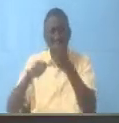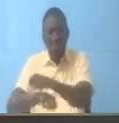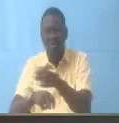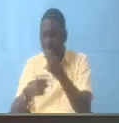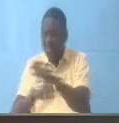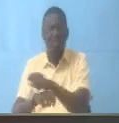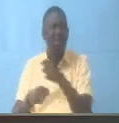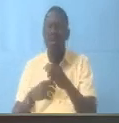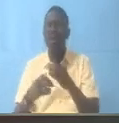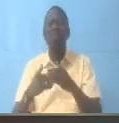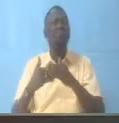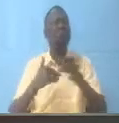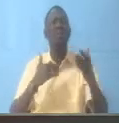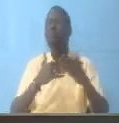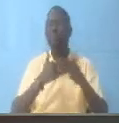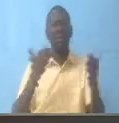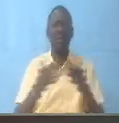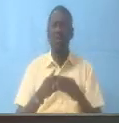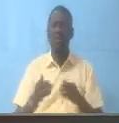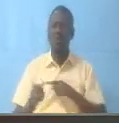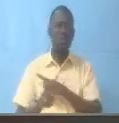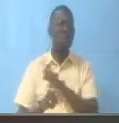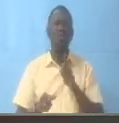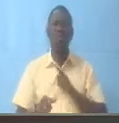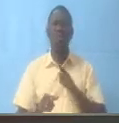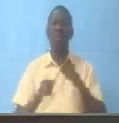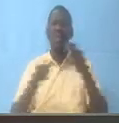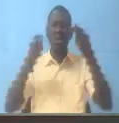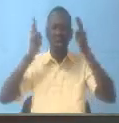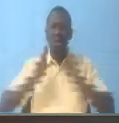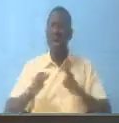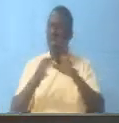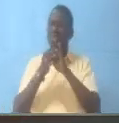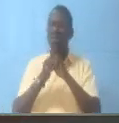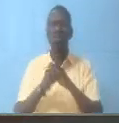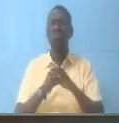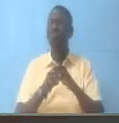those things. am na jàpp yu bari ak téye yoo xam ne ñu ngi daan téye nit ñi ci